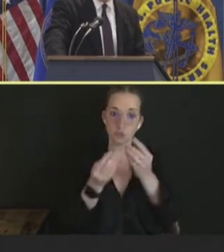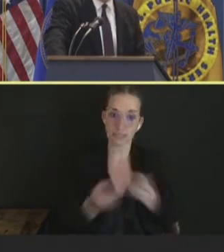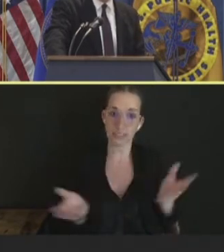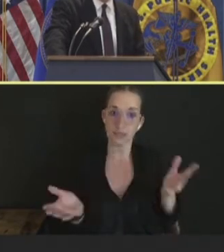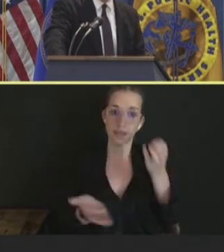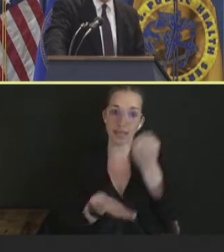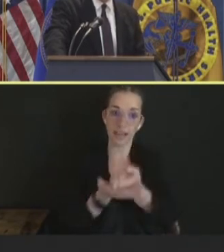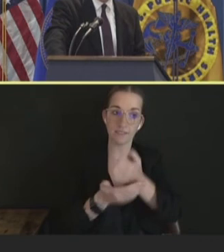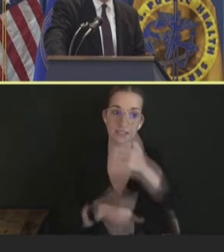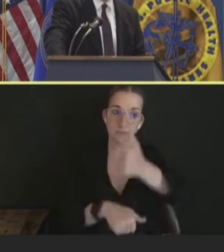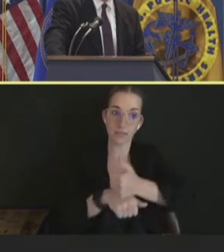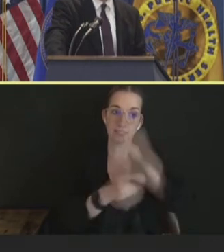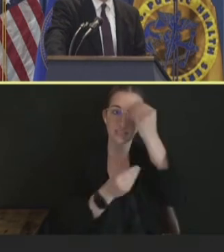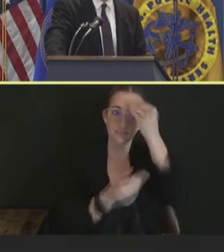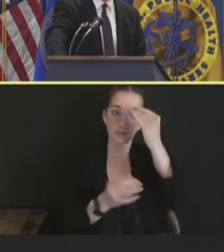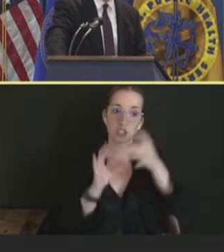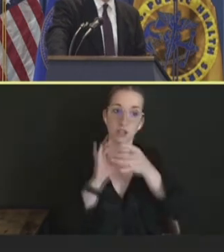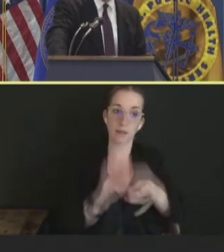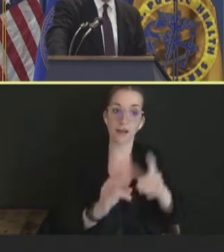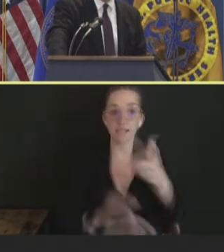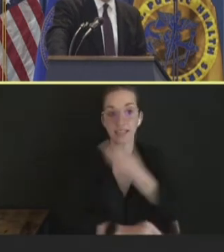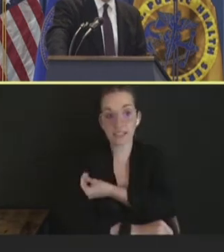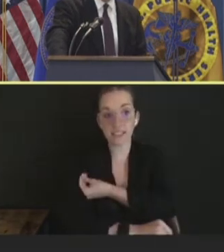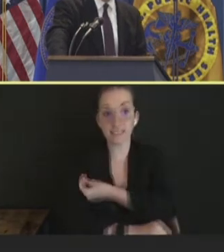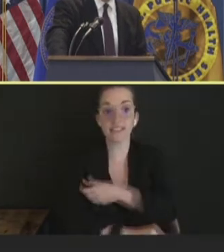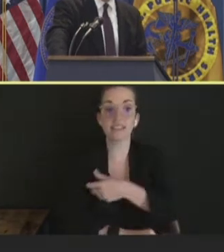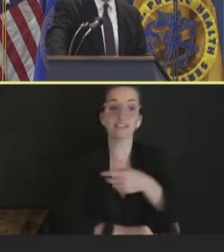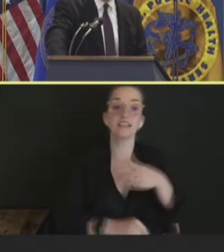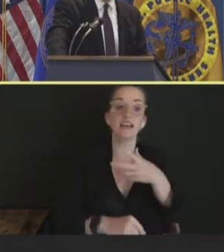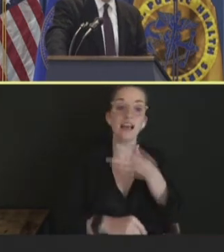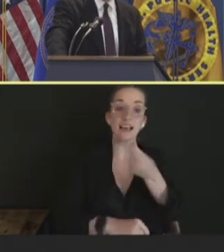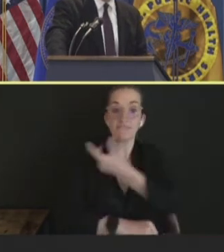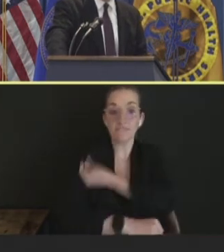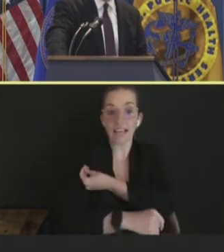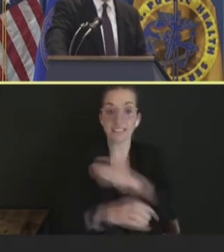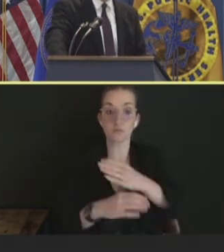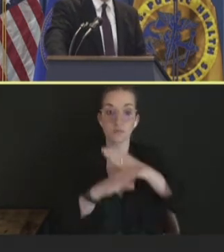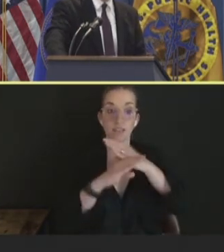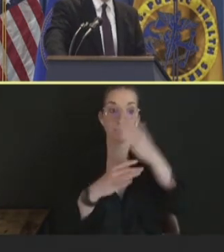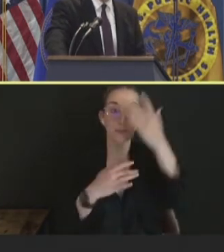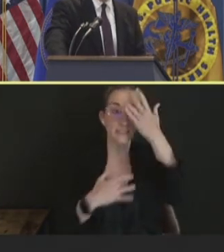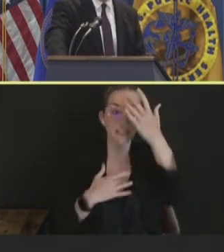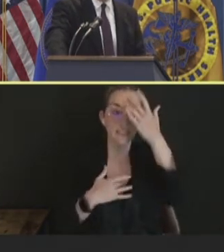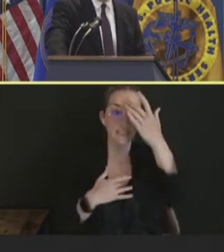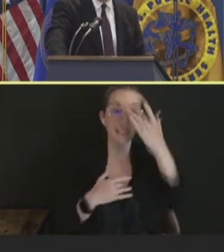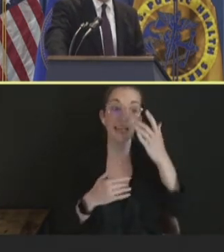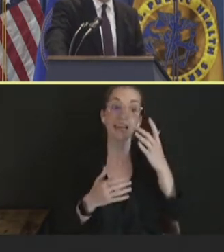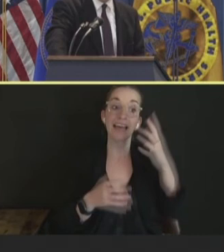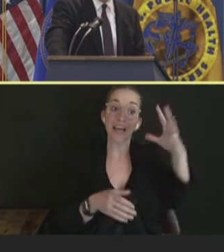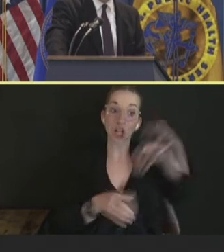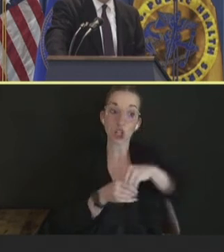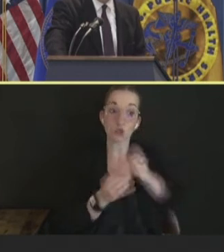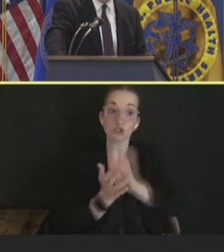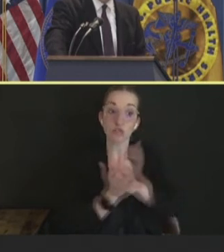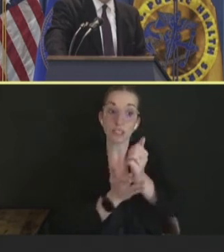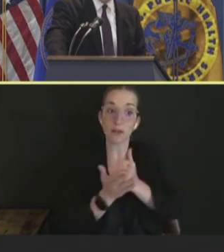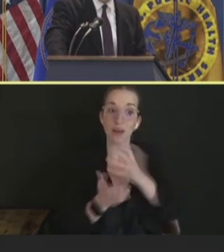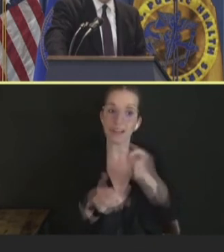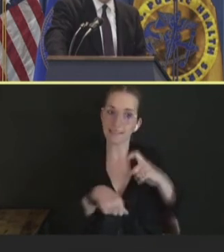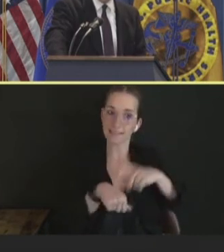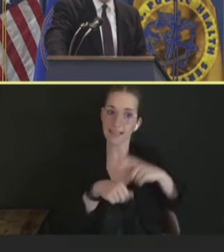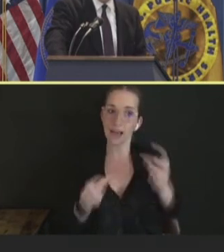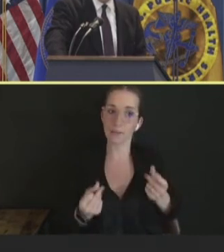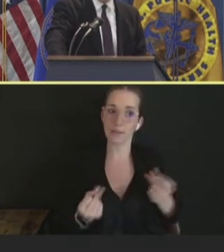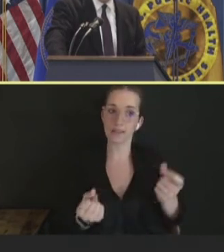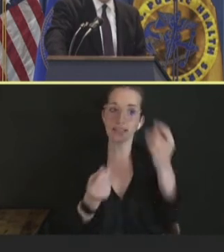about vaccines, vaccination, and vaccine-preventable diseases, including transparent and timely information about vaccine